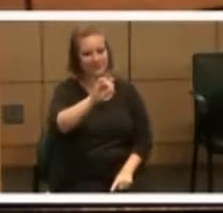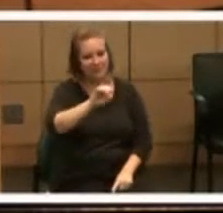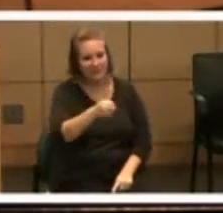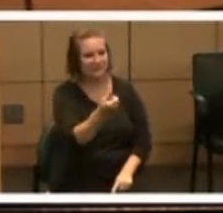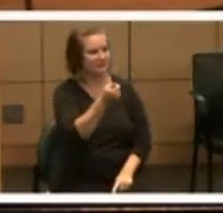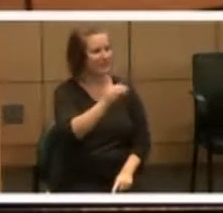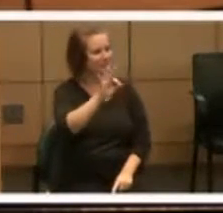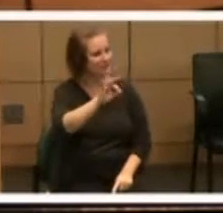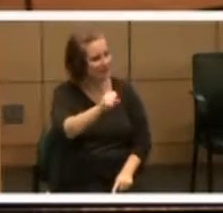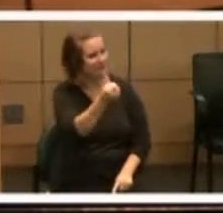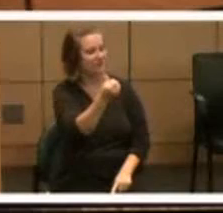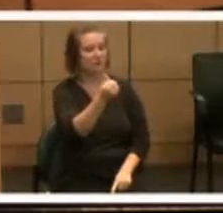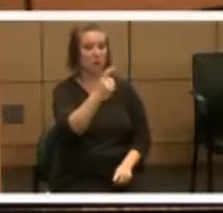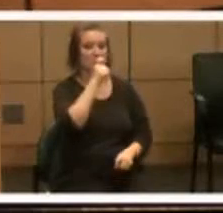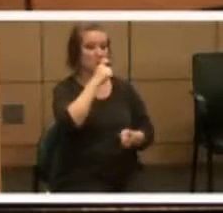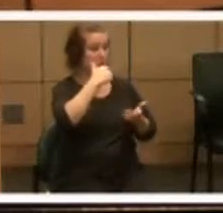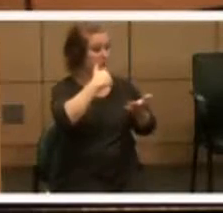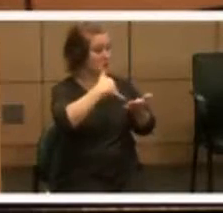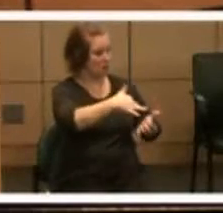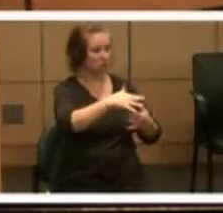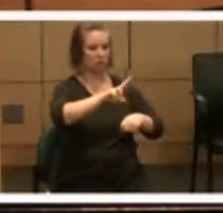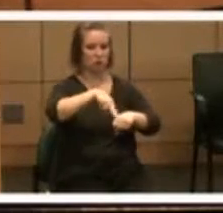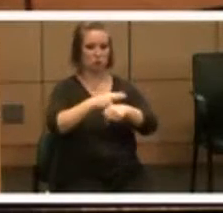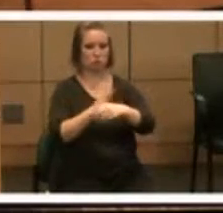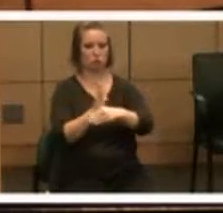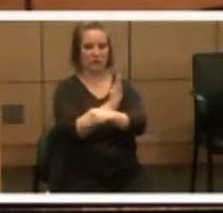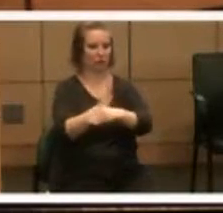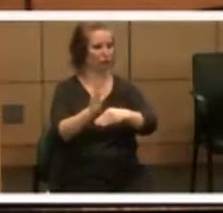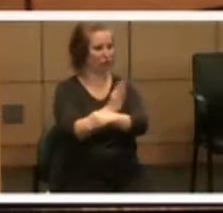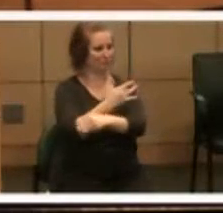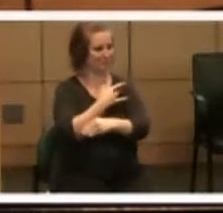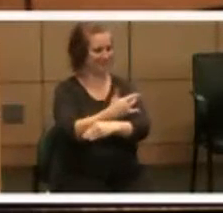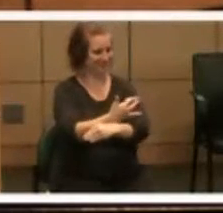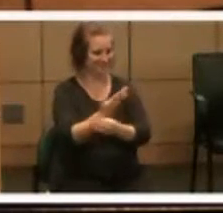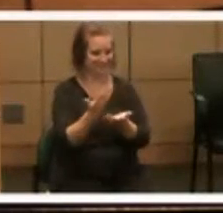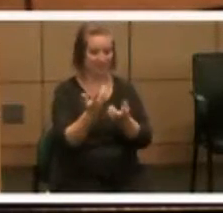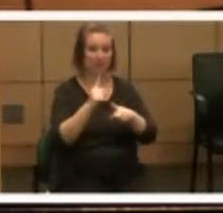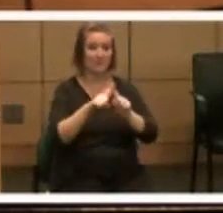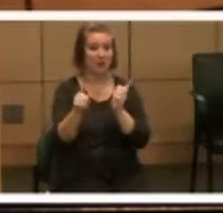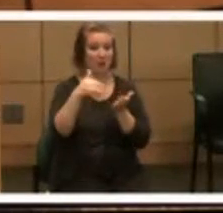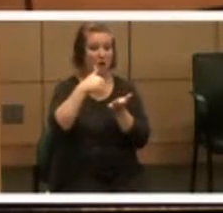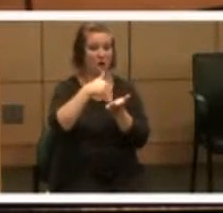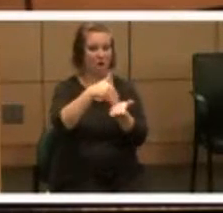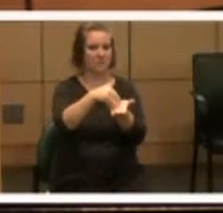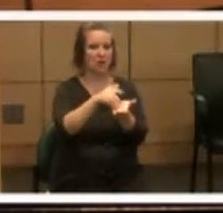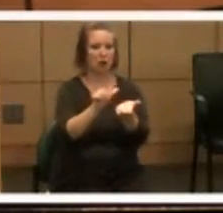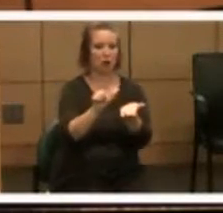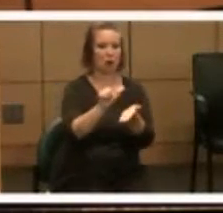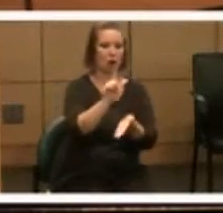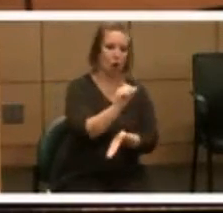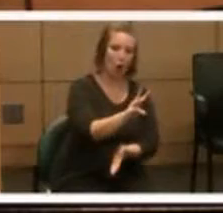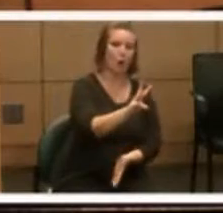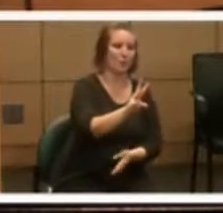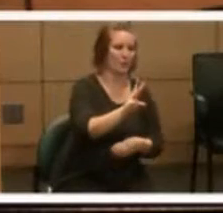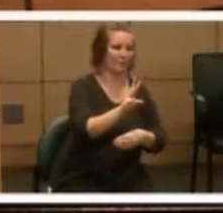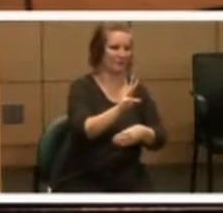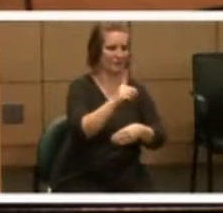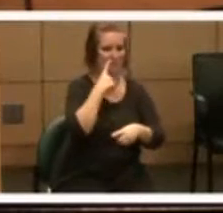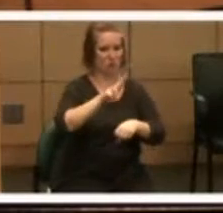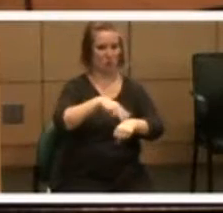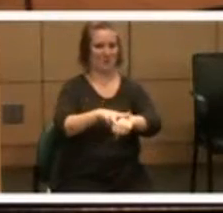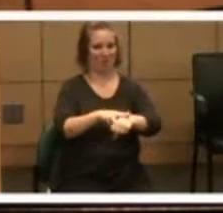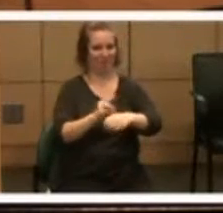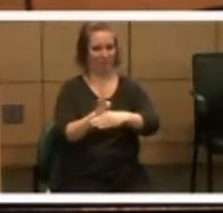kids were falling in the normal range for the most part, but they were often in the low normal range. And the question